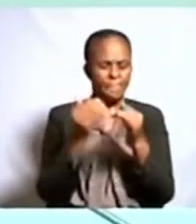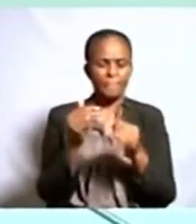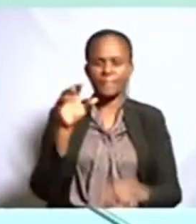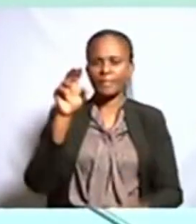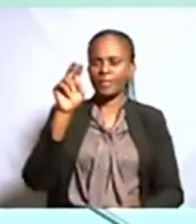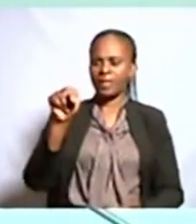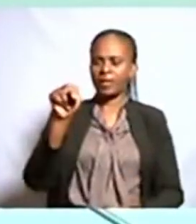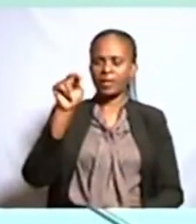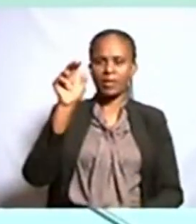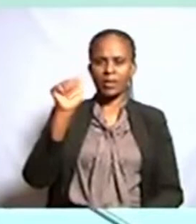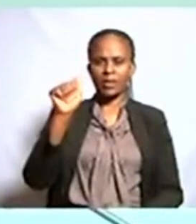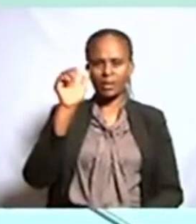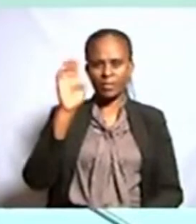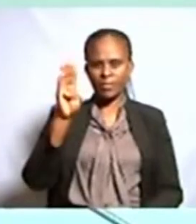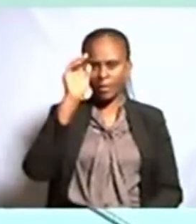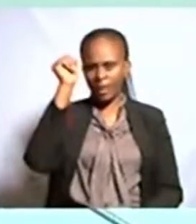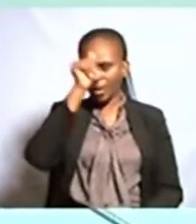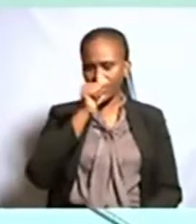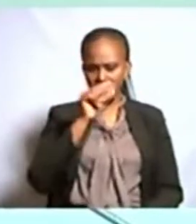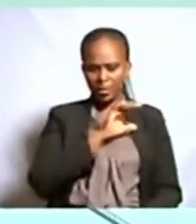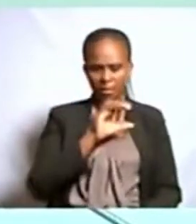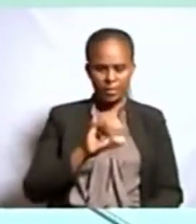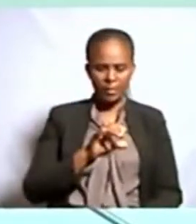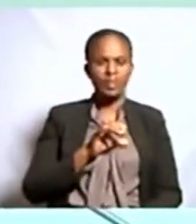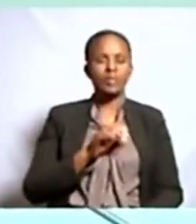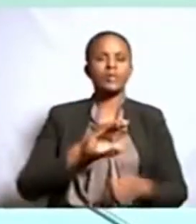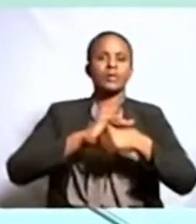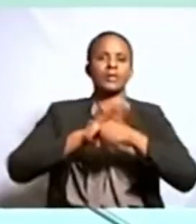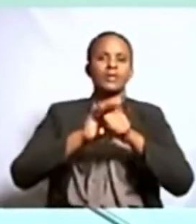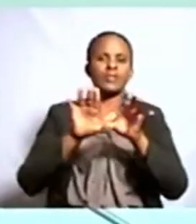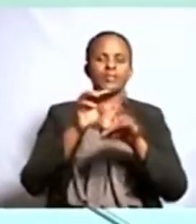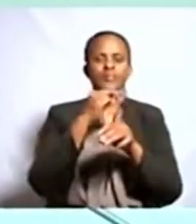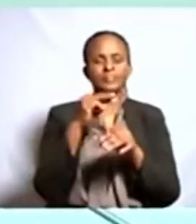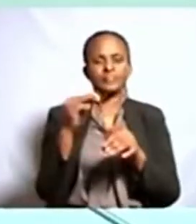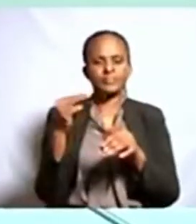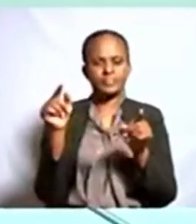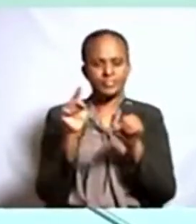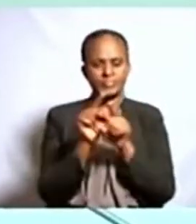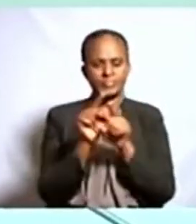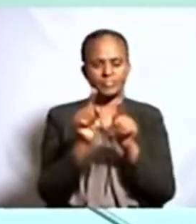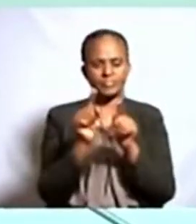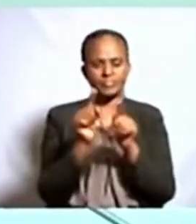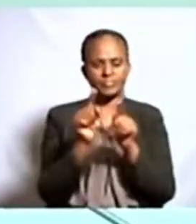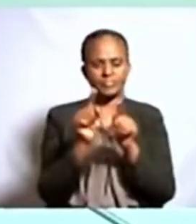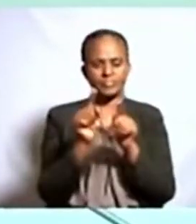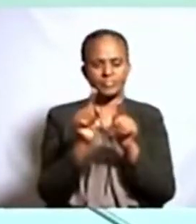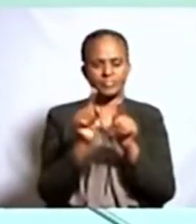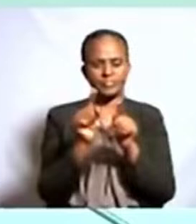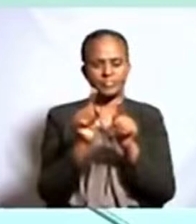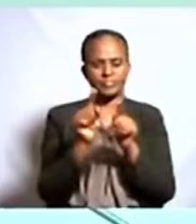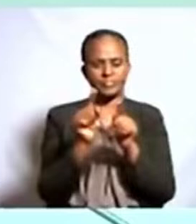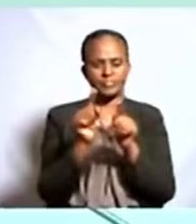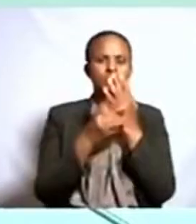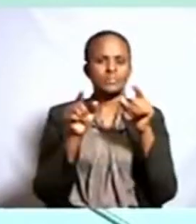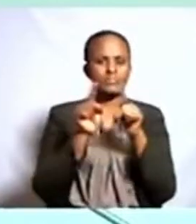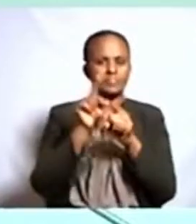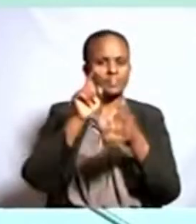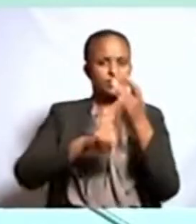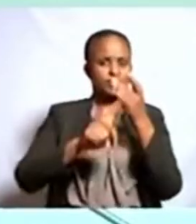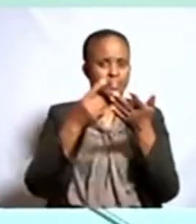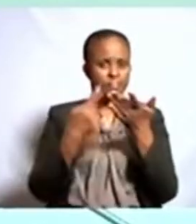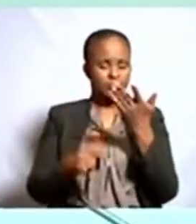NAB Africa Enterprise Limited for the supply and delivery of COVID-19 materials on the cash infrastructure development at a sum